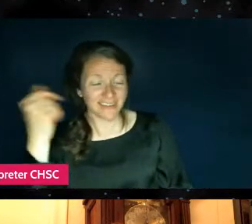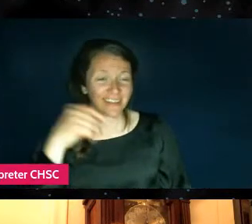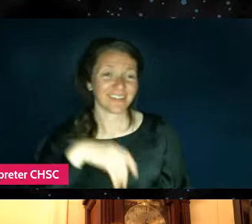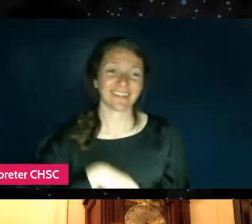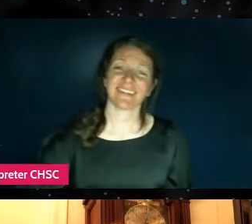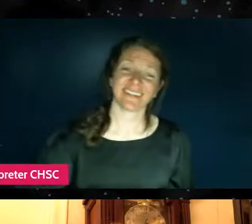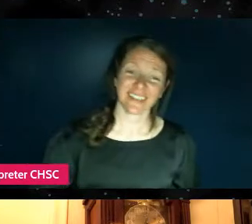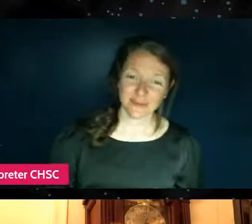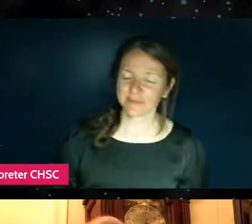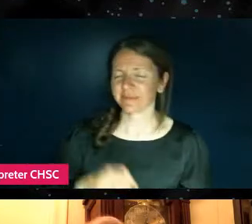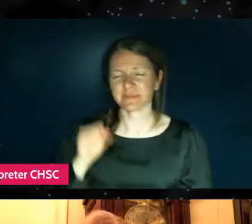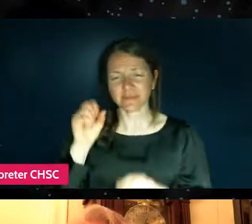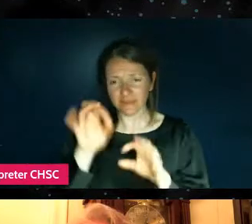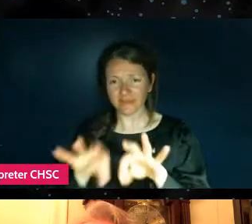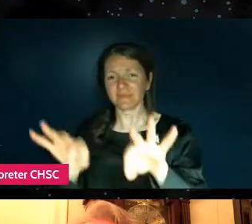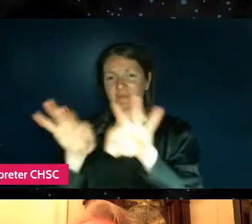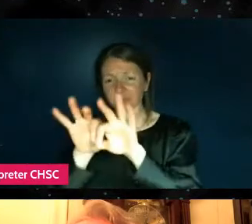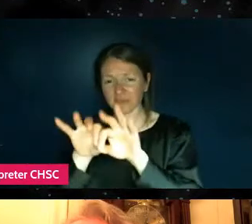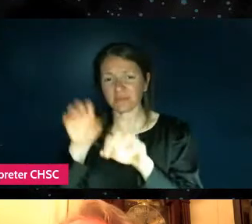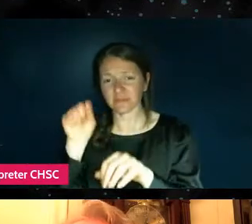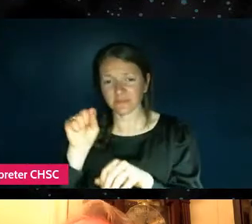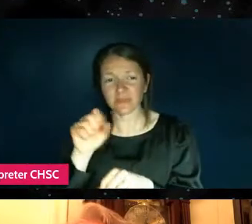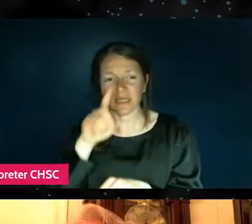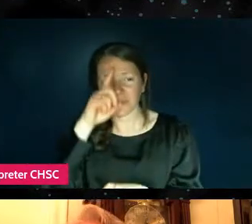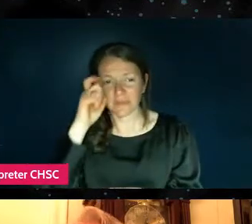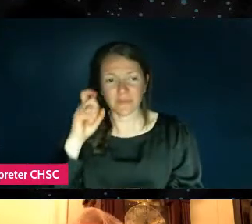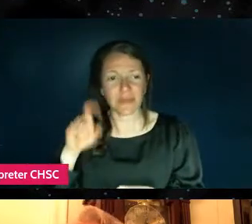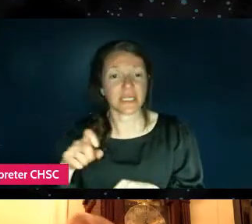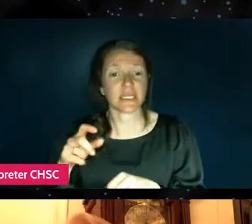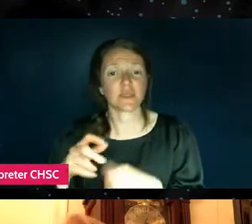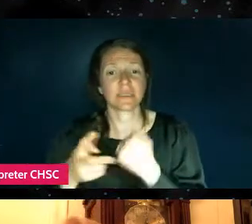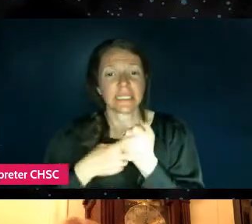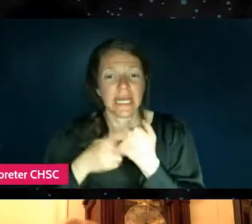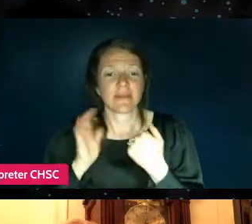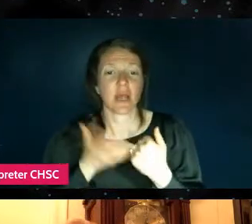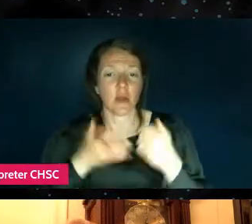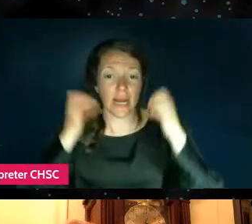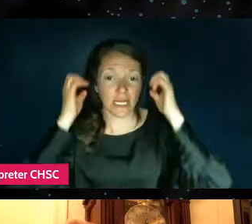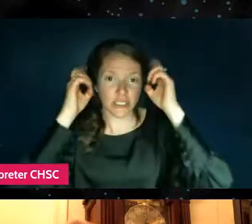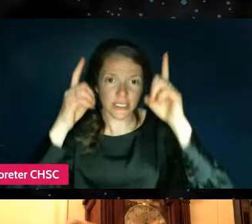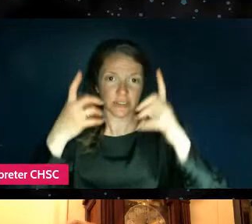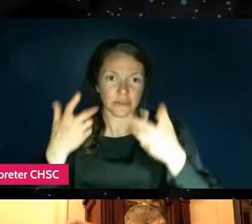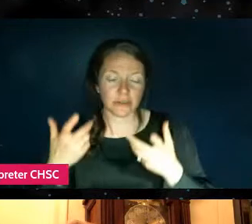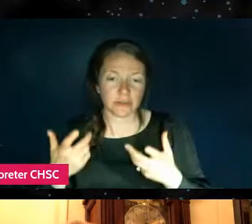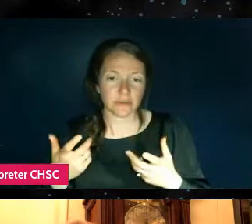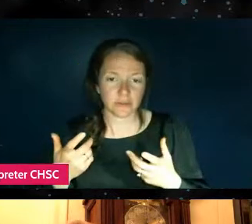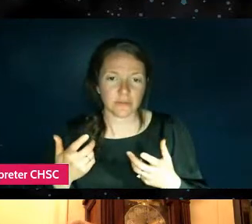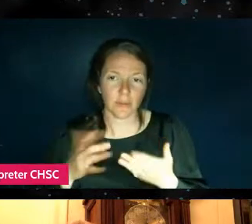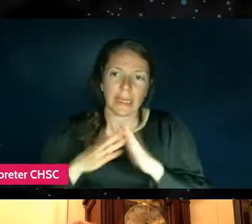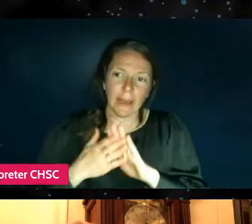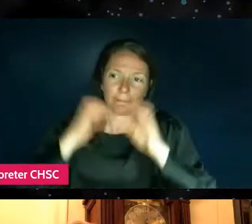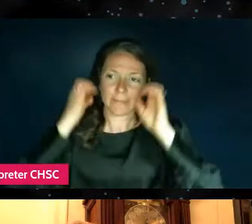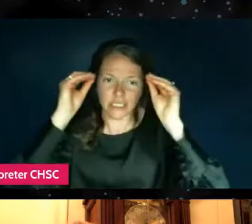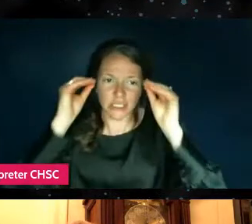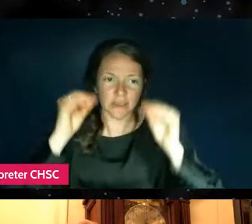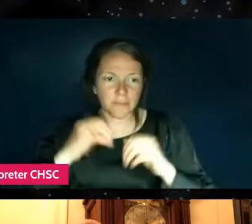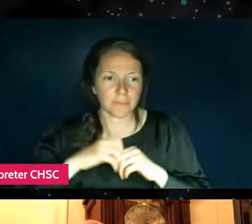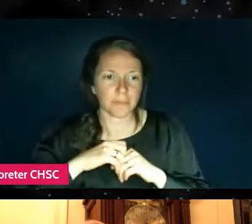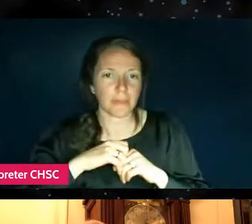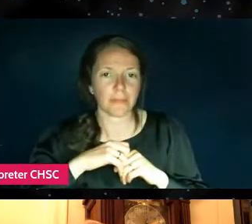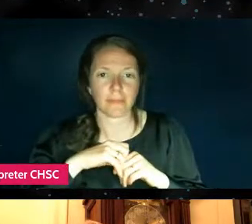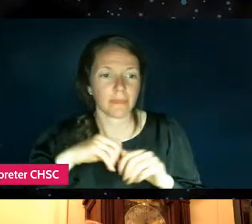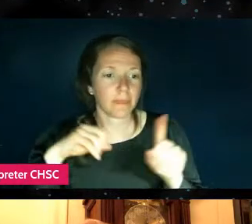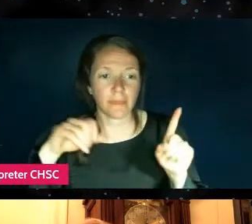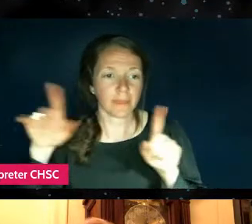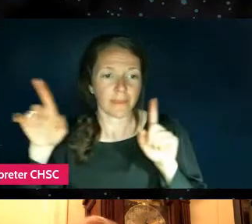Yes. It's so important because we need to preserve education, or we need to be educated. Okay,